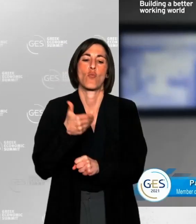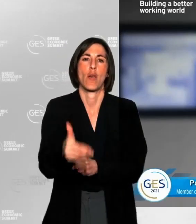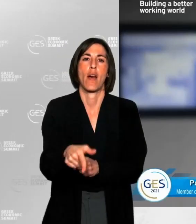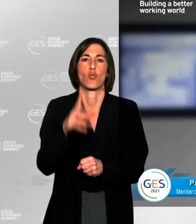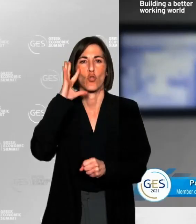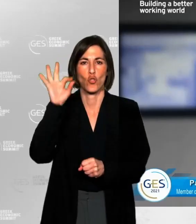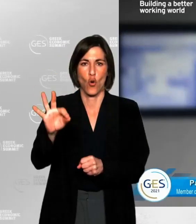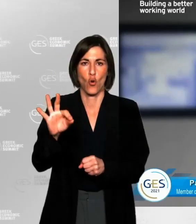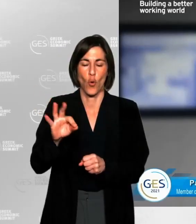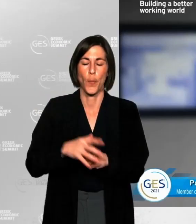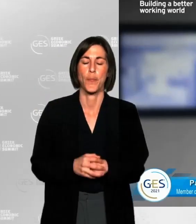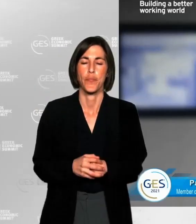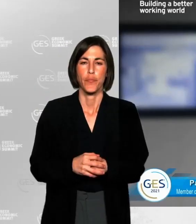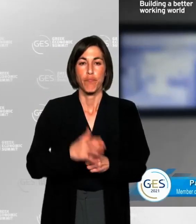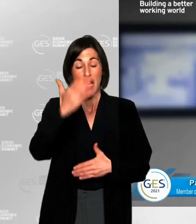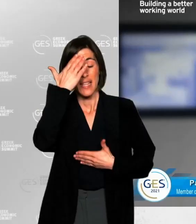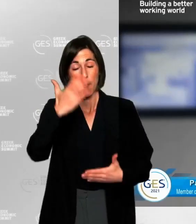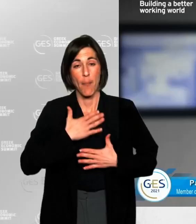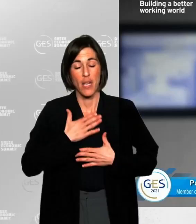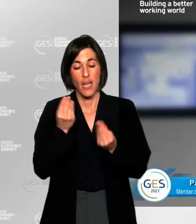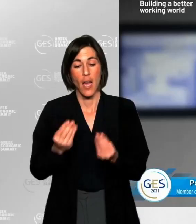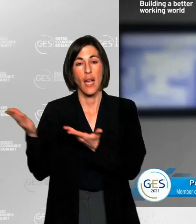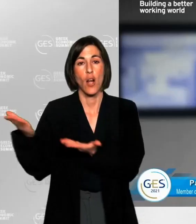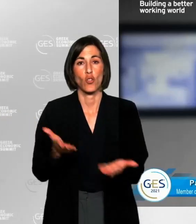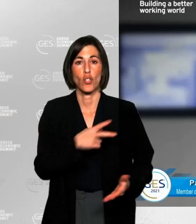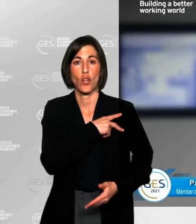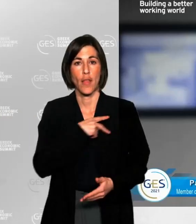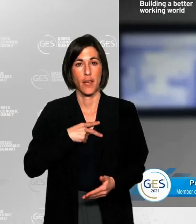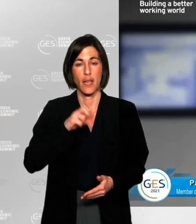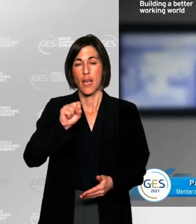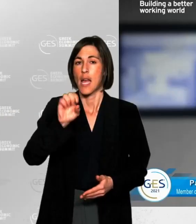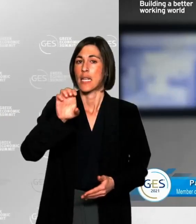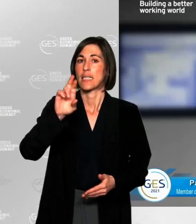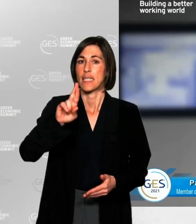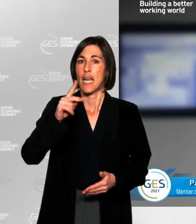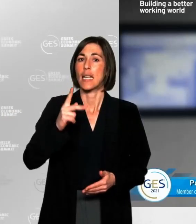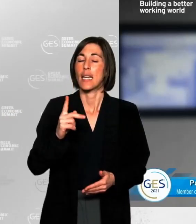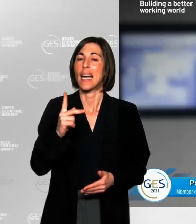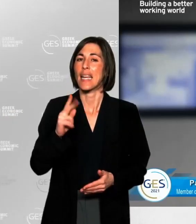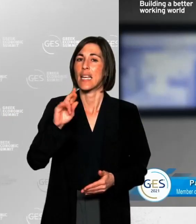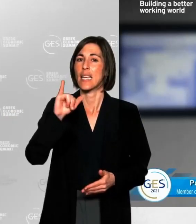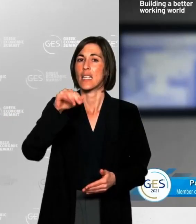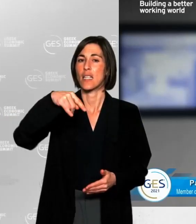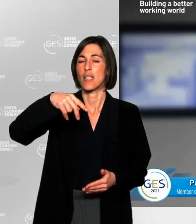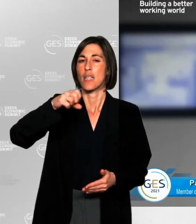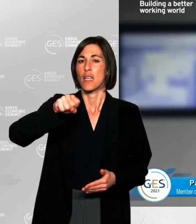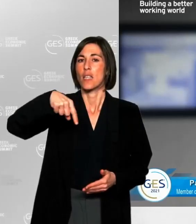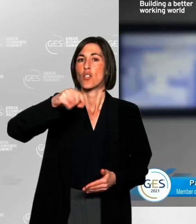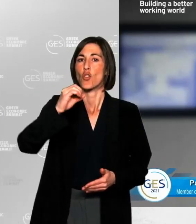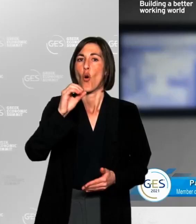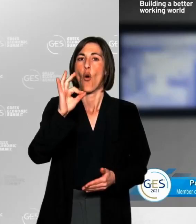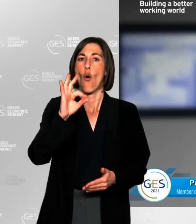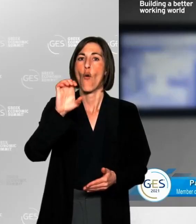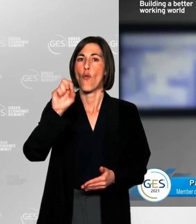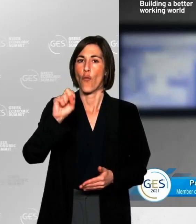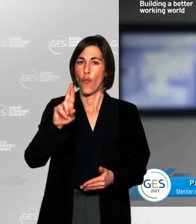to welcoming Professor Sir Christopher Pissarides, as Elias said, 2010 Nobel winner and Regius Professor